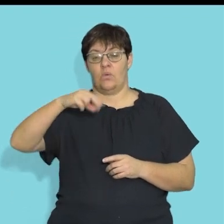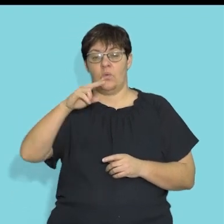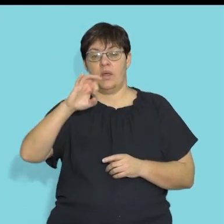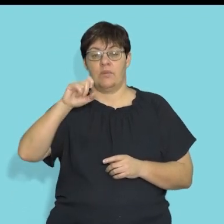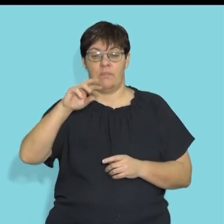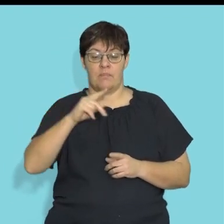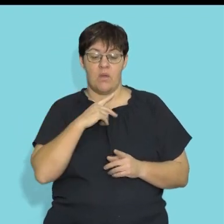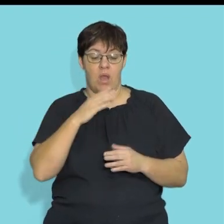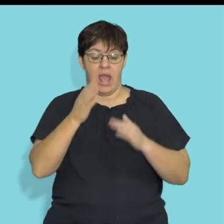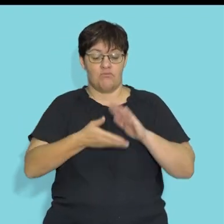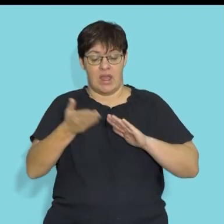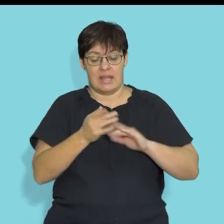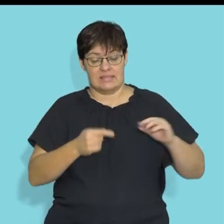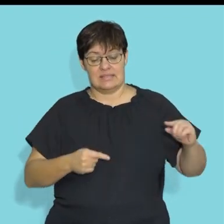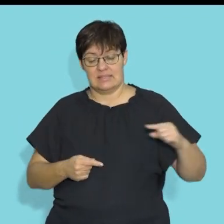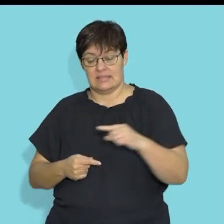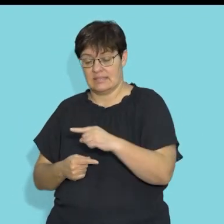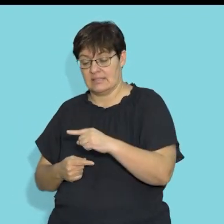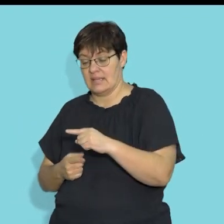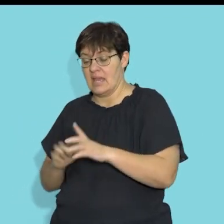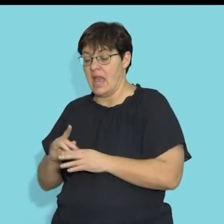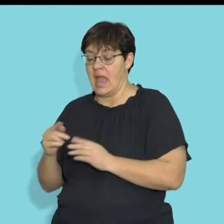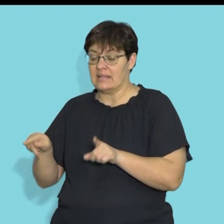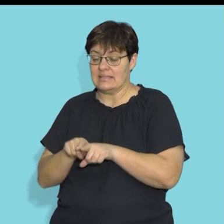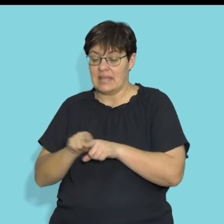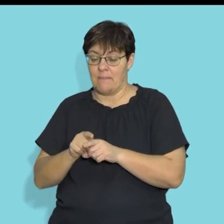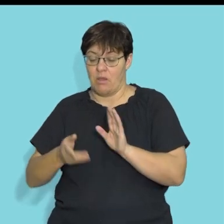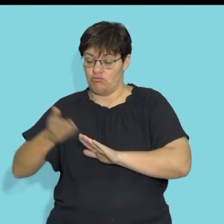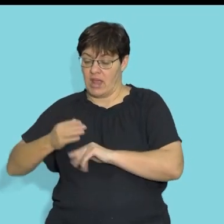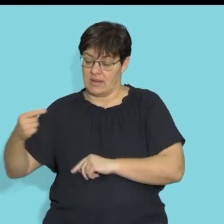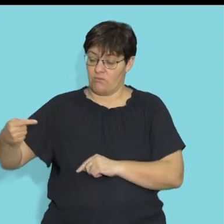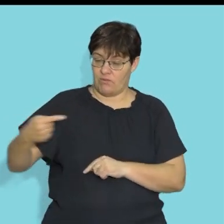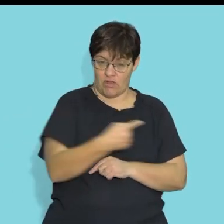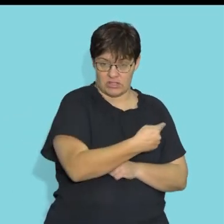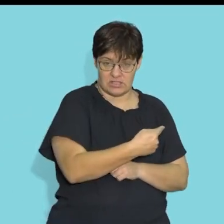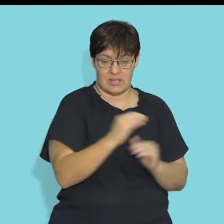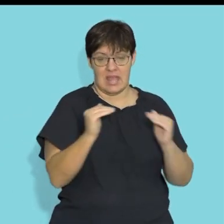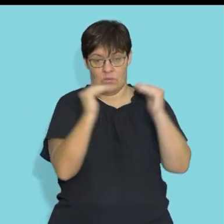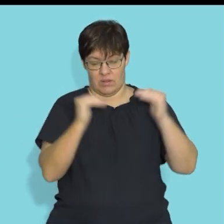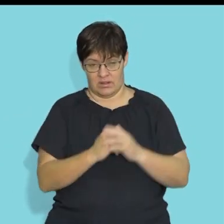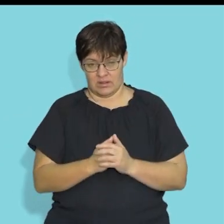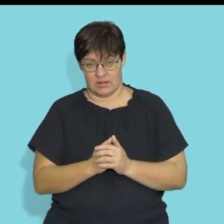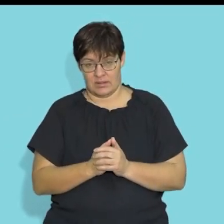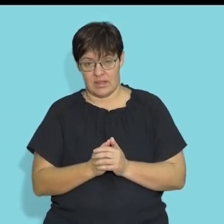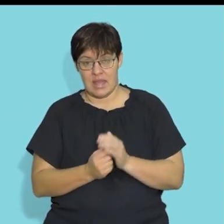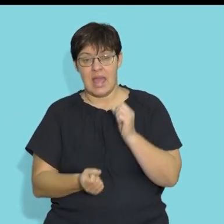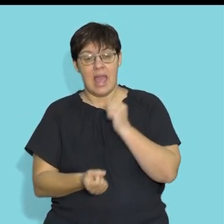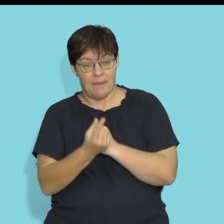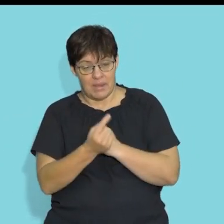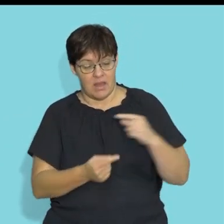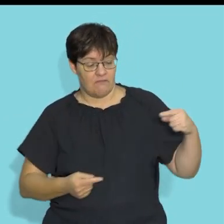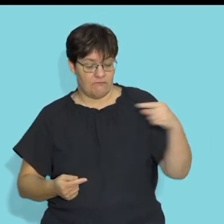forward reaction equals the rate of the reverse reaction. It must happen in a